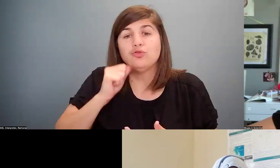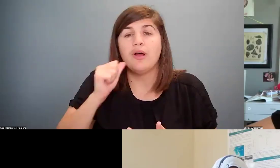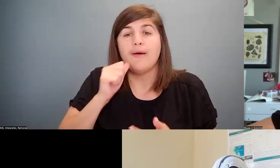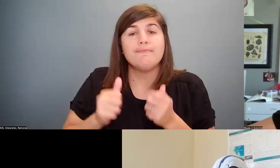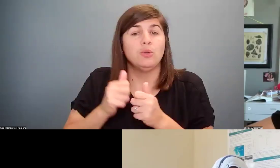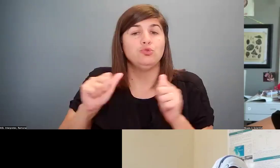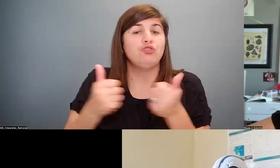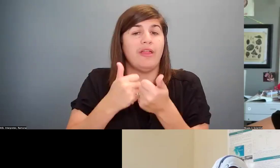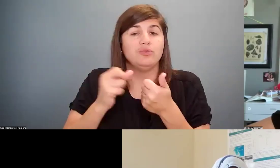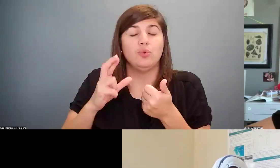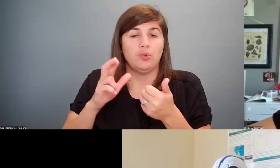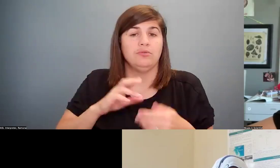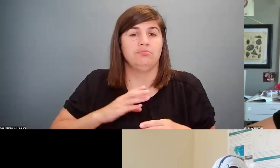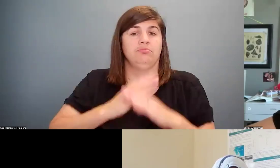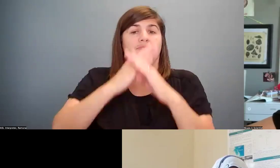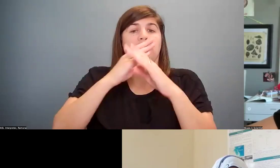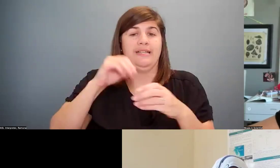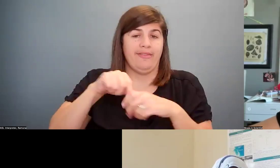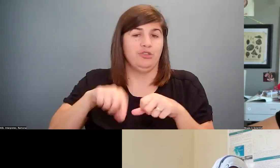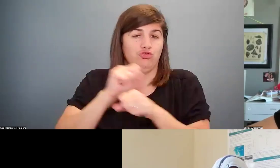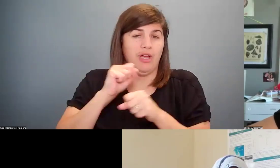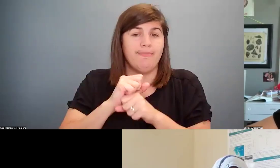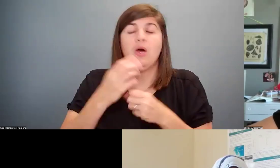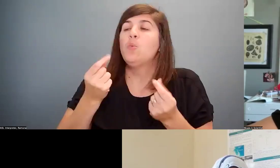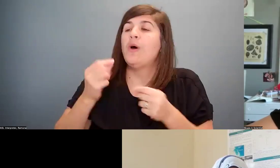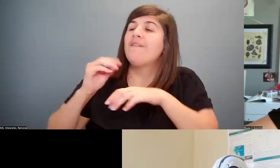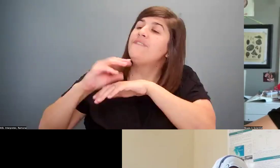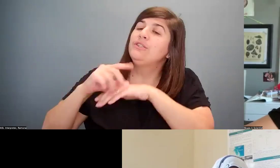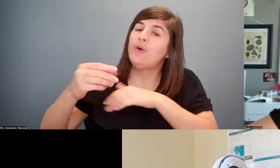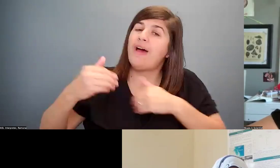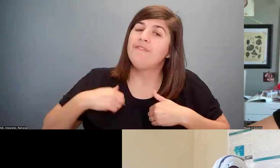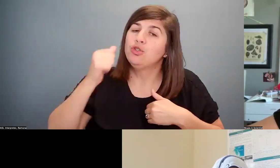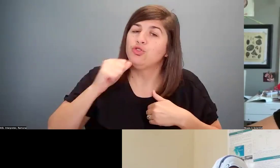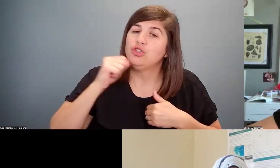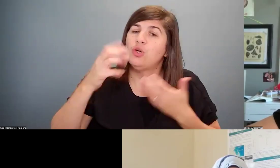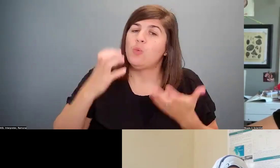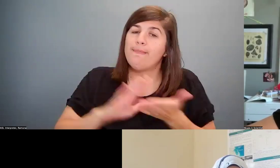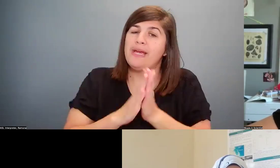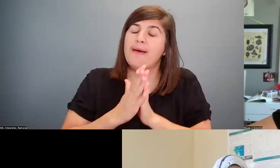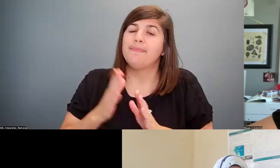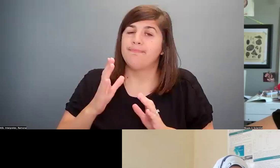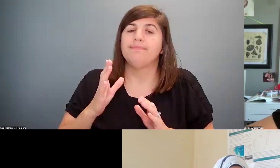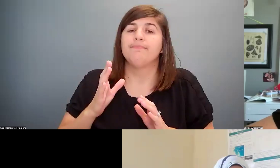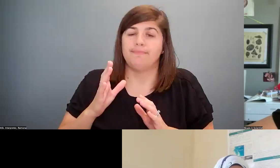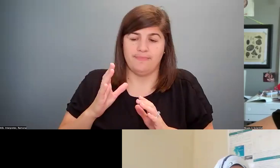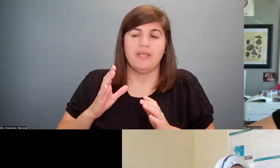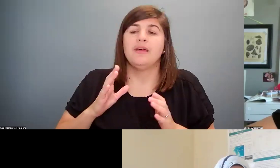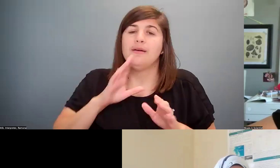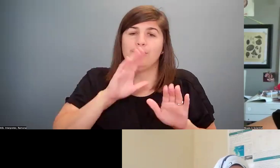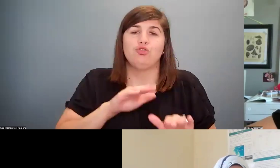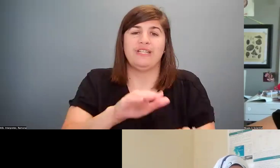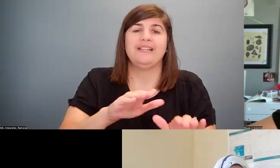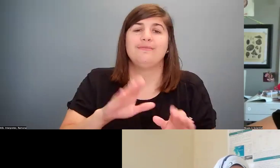challenging experience or hurdle getting into this job, and what advice would you have for girls who want to become marine biologists? That's a really